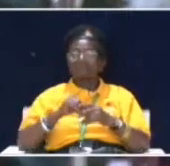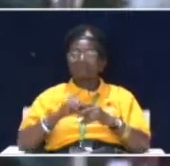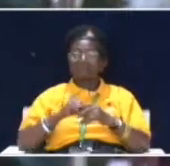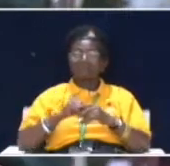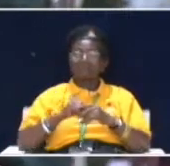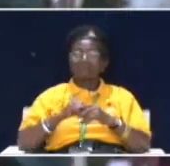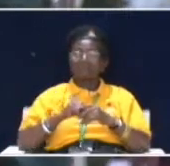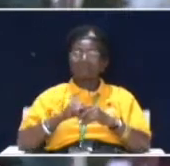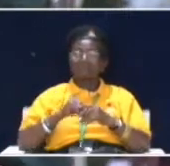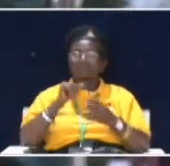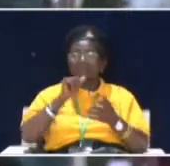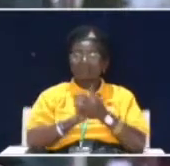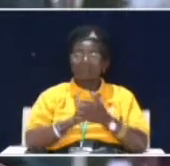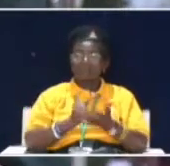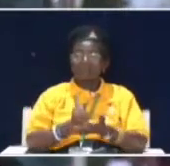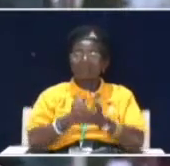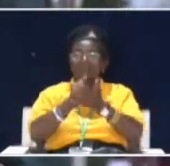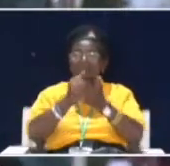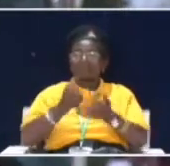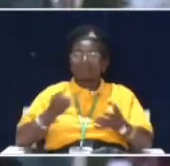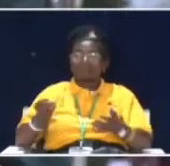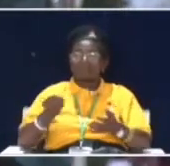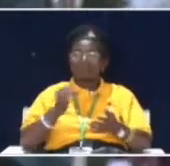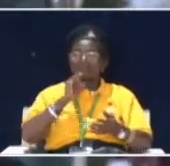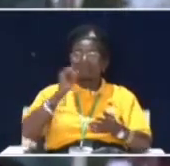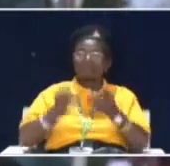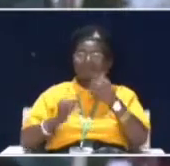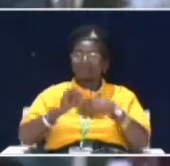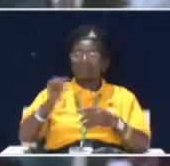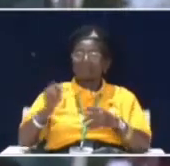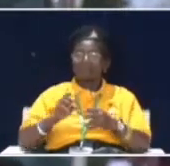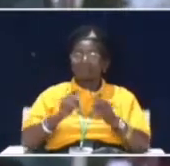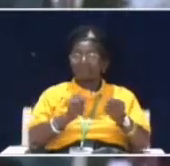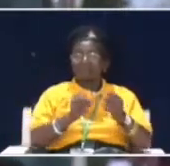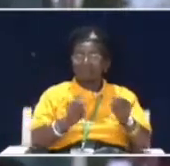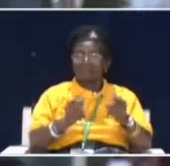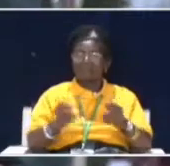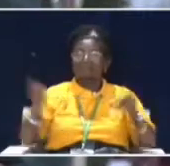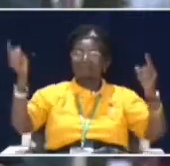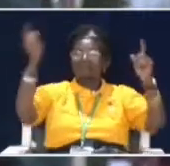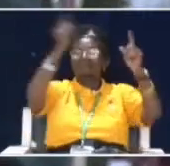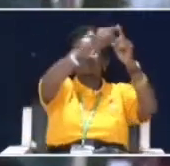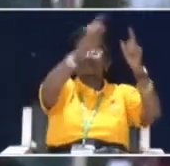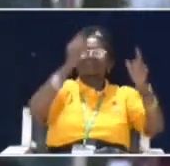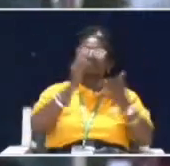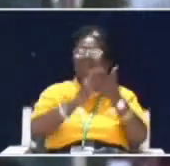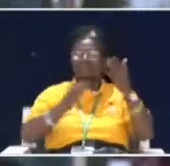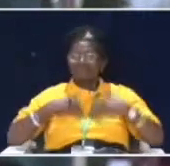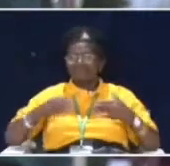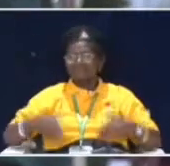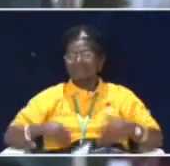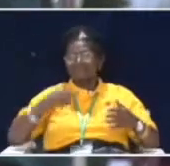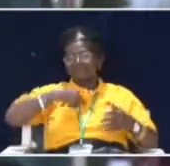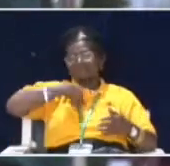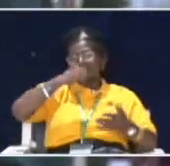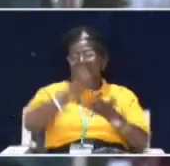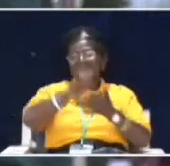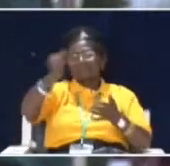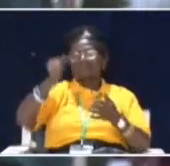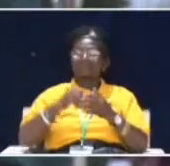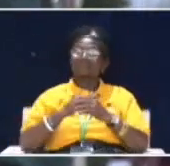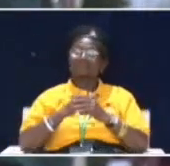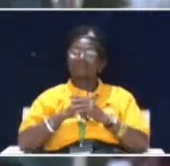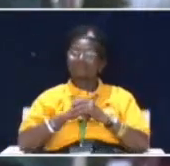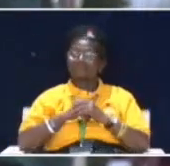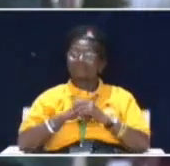pe, that help is coming rapidly towards somebody. Amen. Iranlowo n bo ni